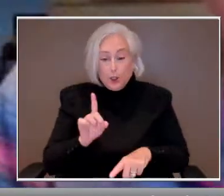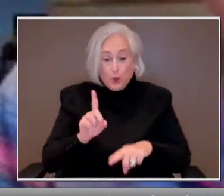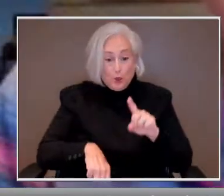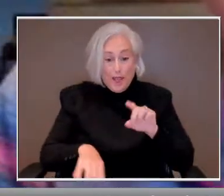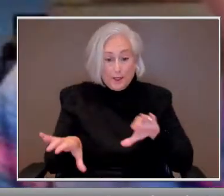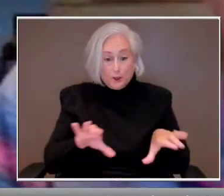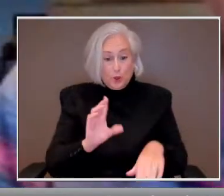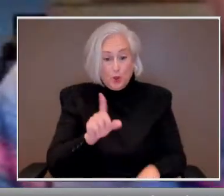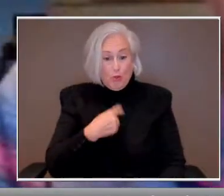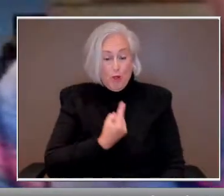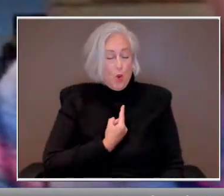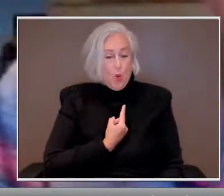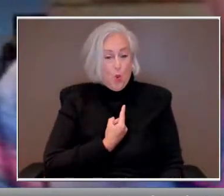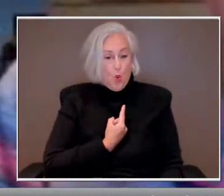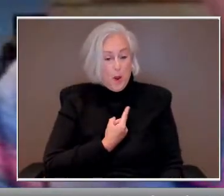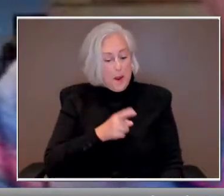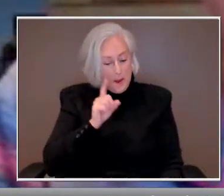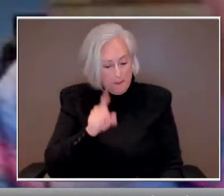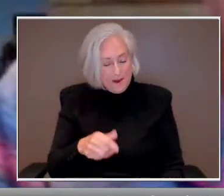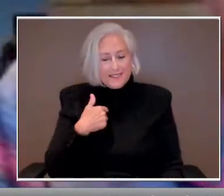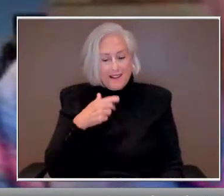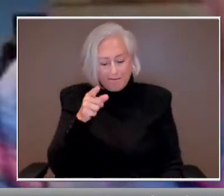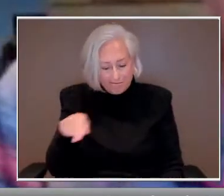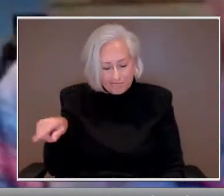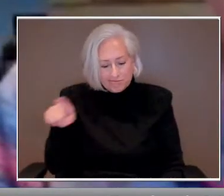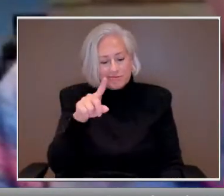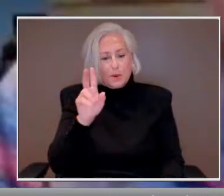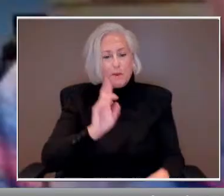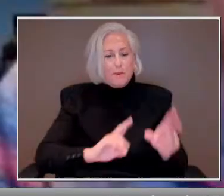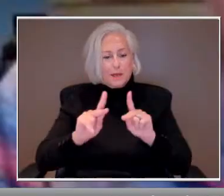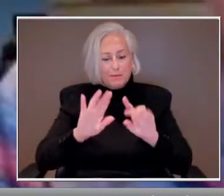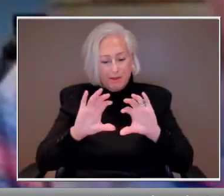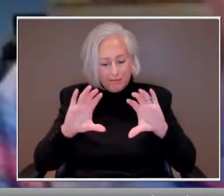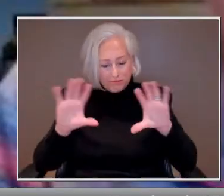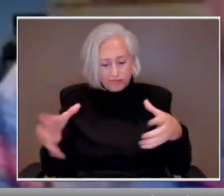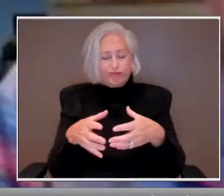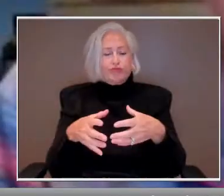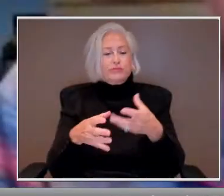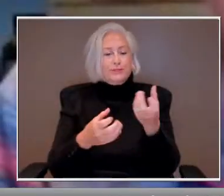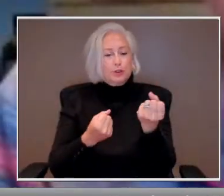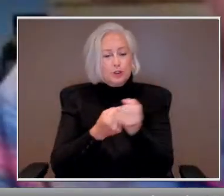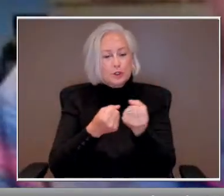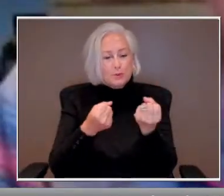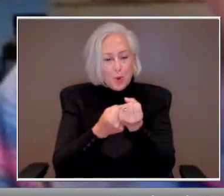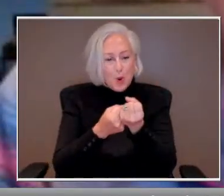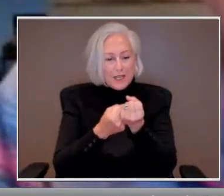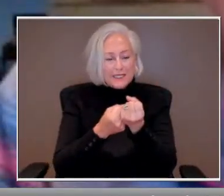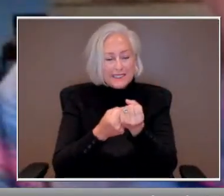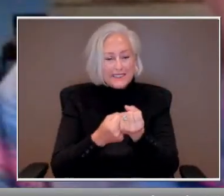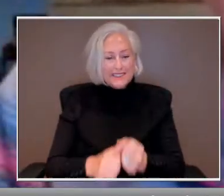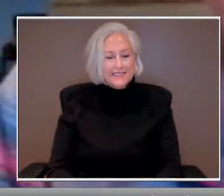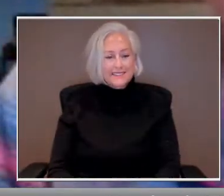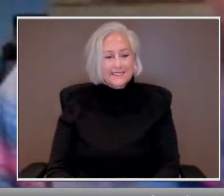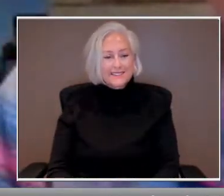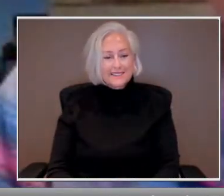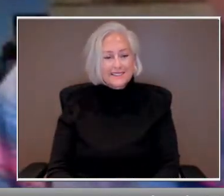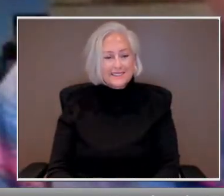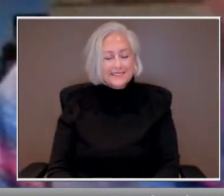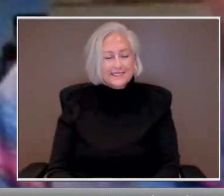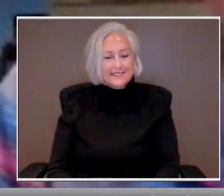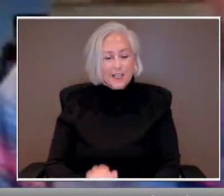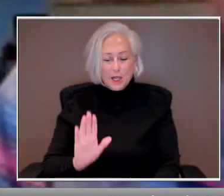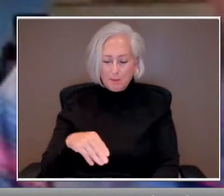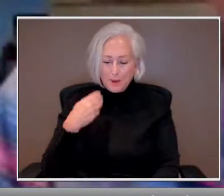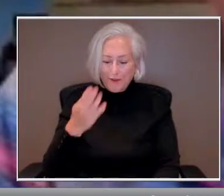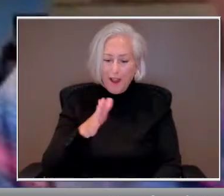your own. You've got to have these people behind you and supporting you and you know, giving you